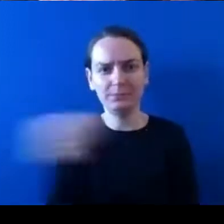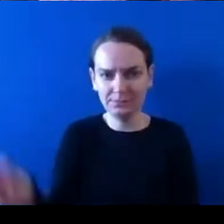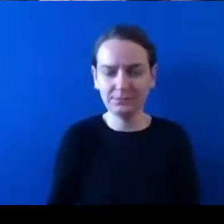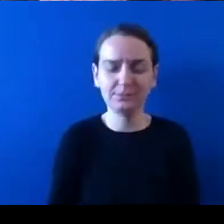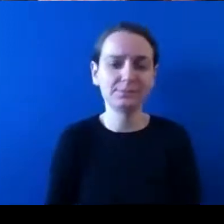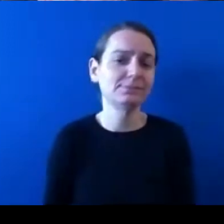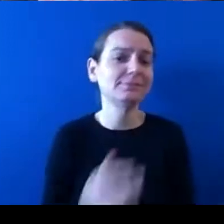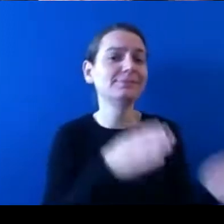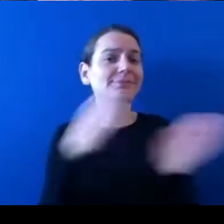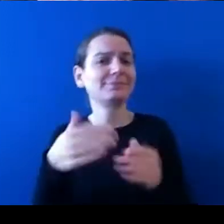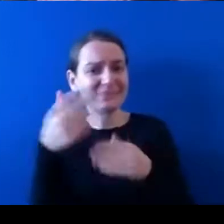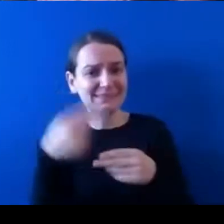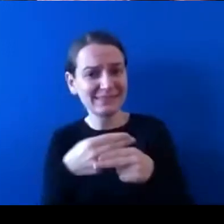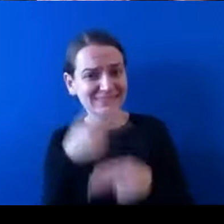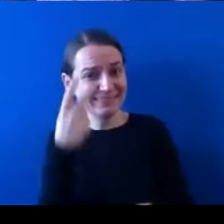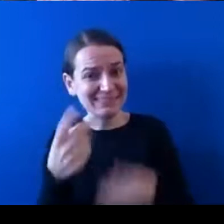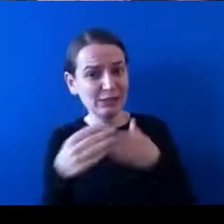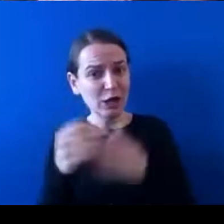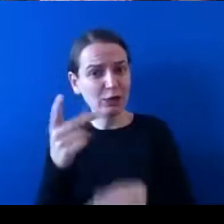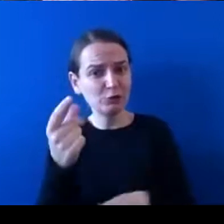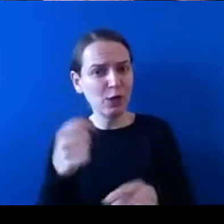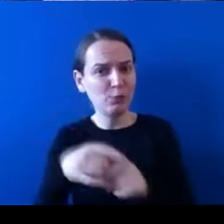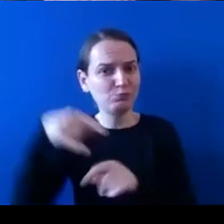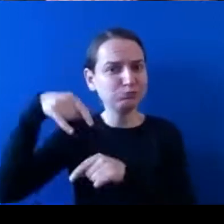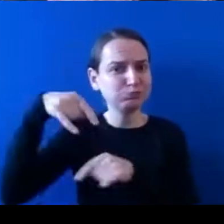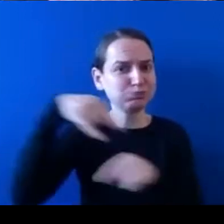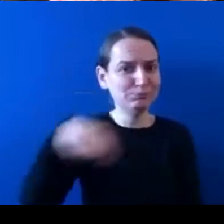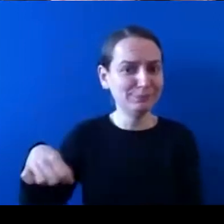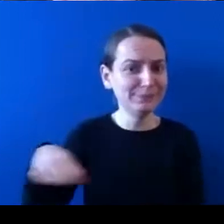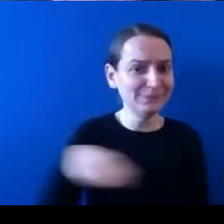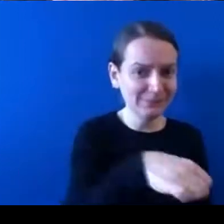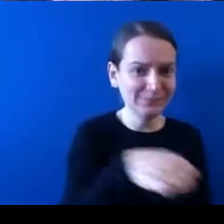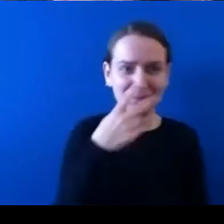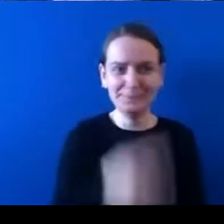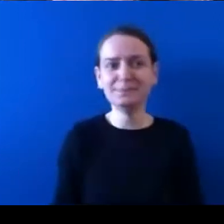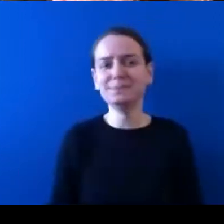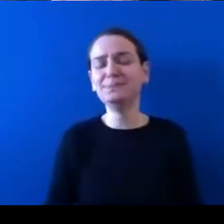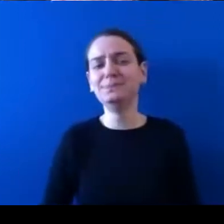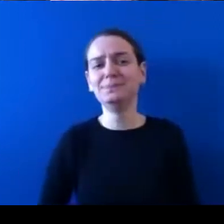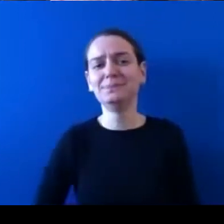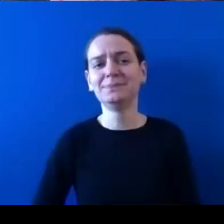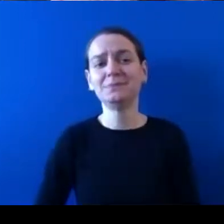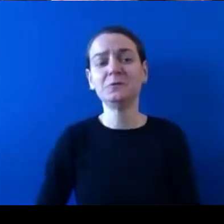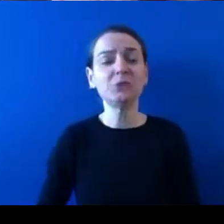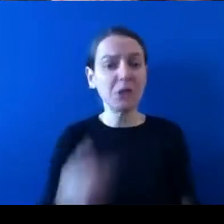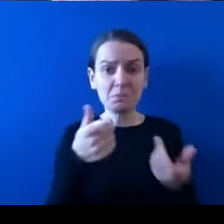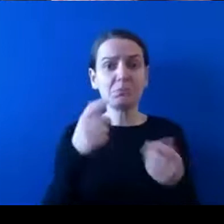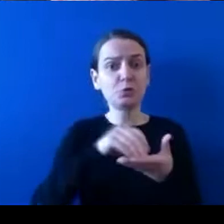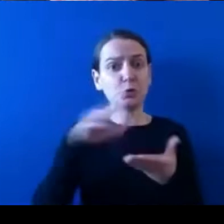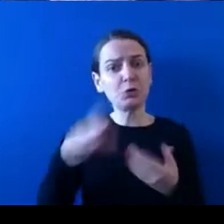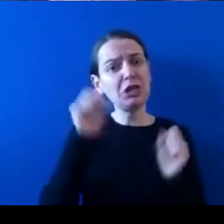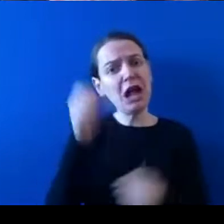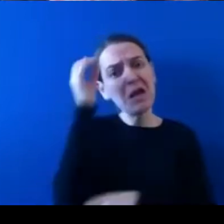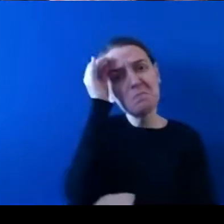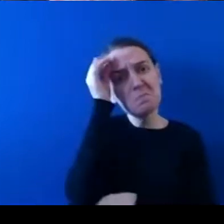you're thinking you need you're going to apply for a guide dog before college, the best time is